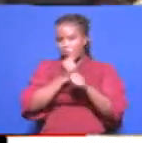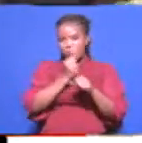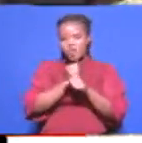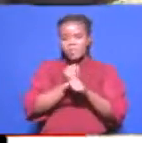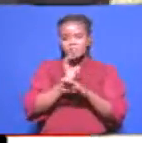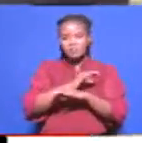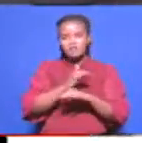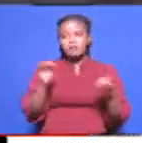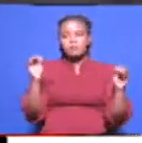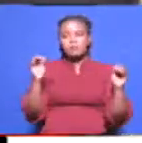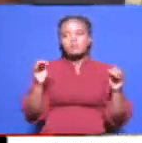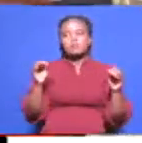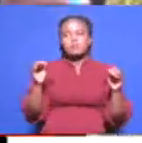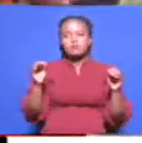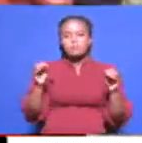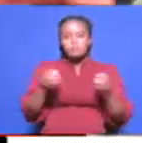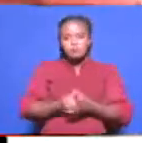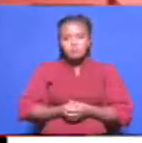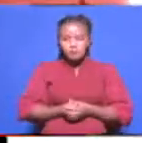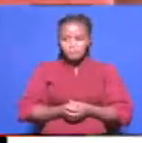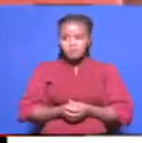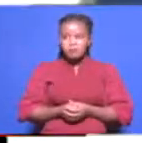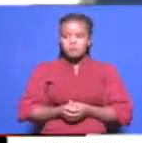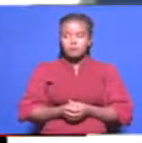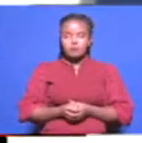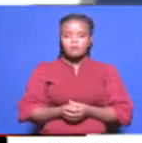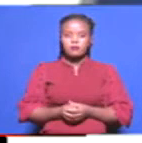Jerotich Kiperno for Prime Edition.